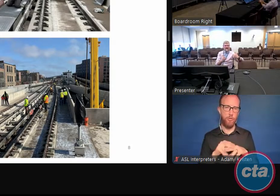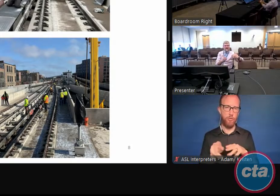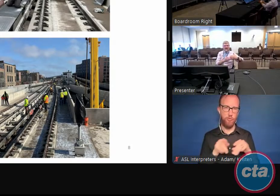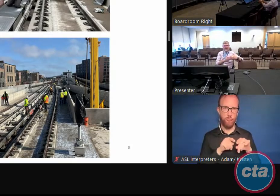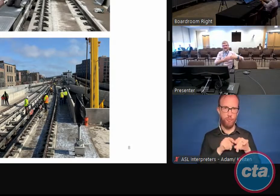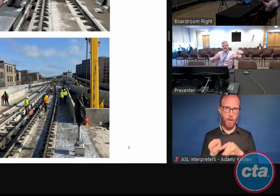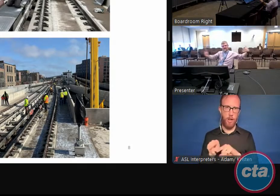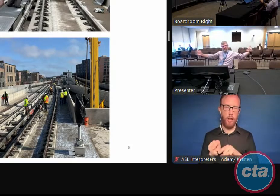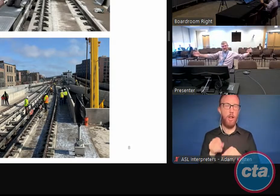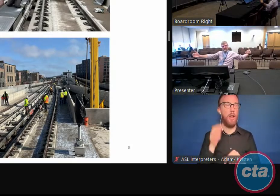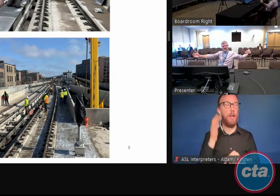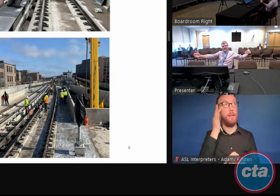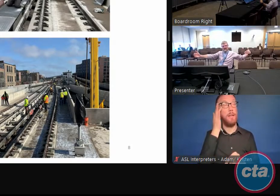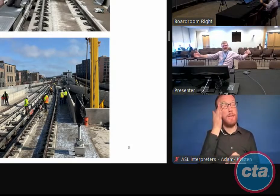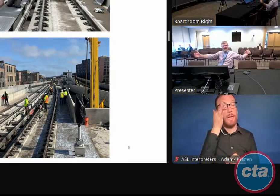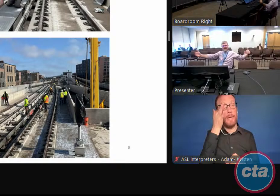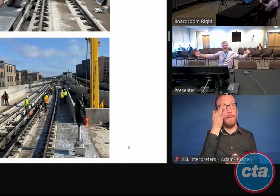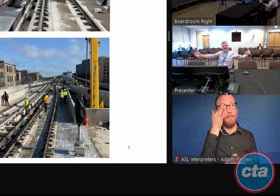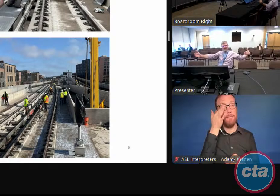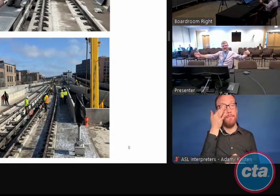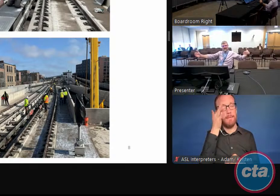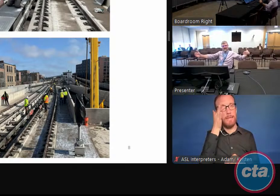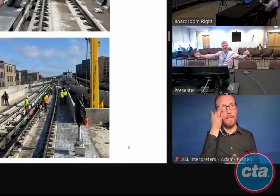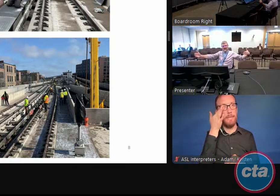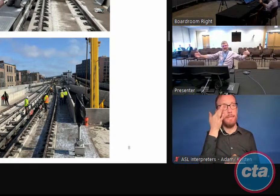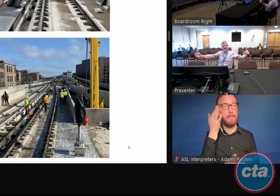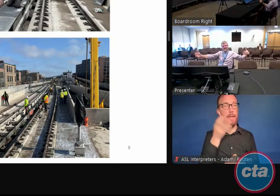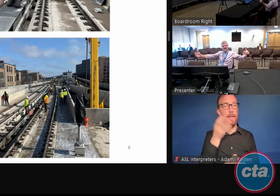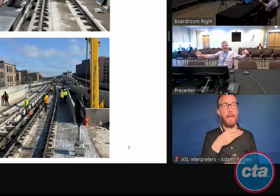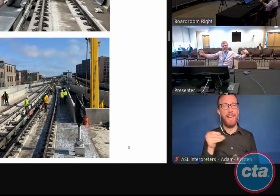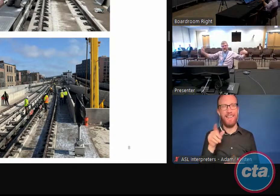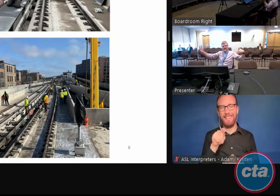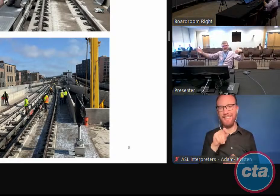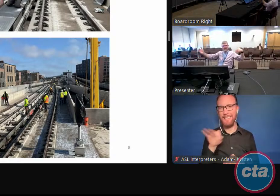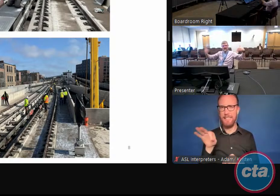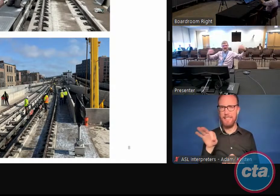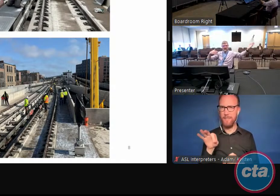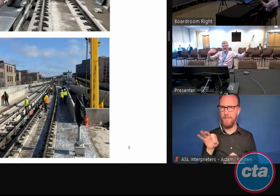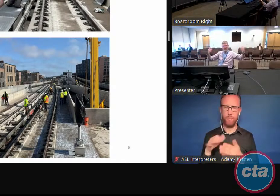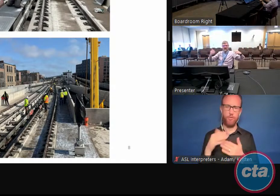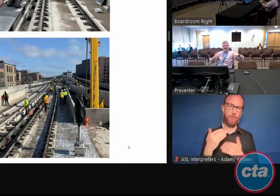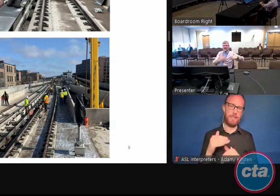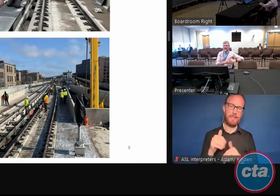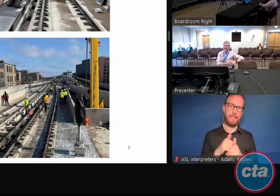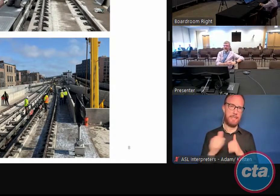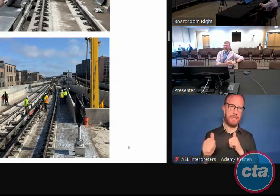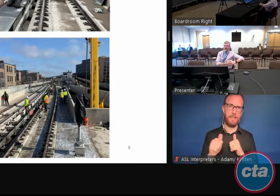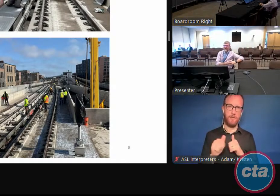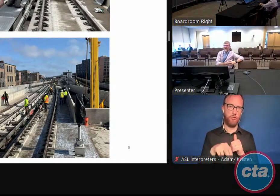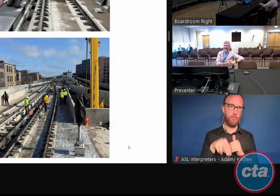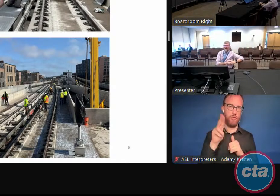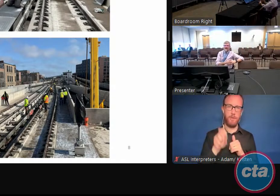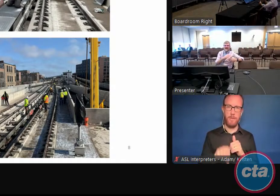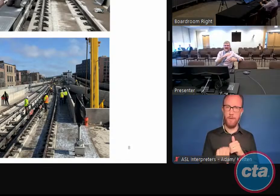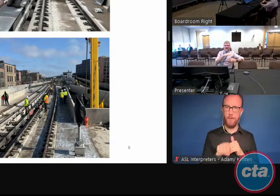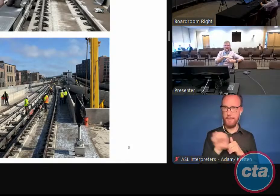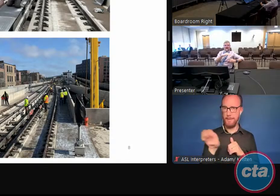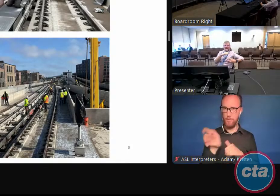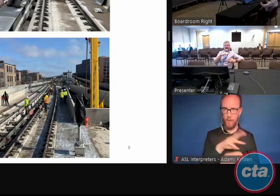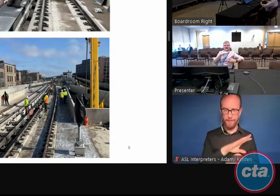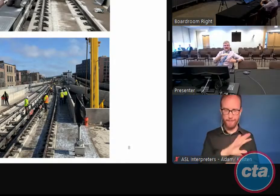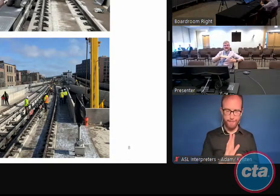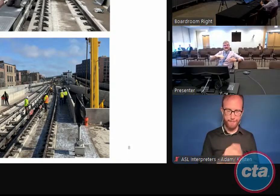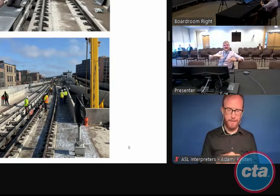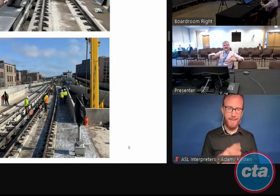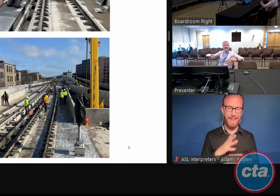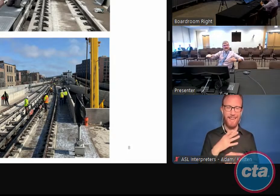And it is defined by distance for each of these projects from a north, south, east, west relationship. And it